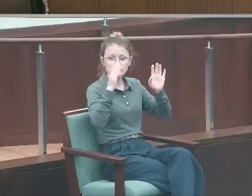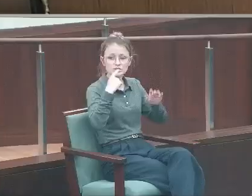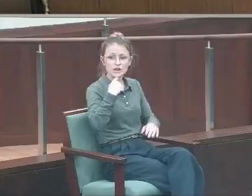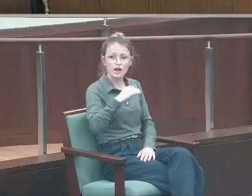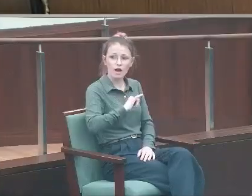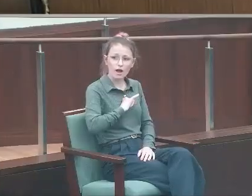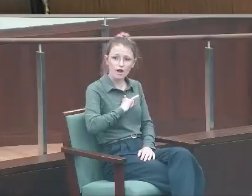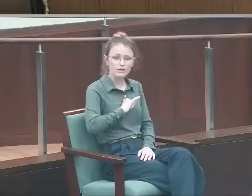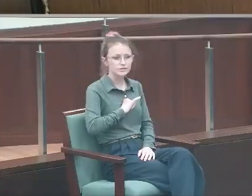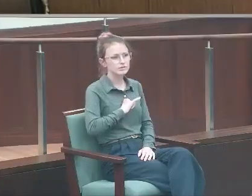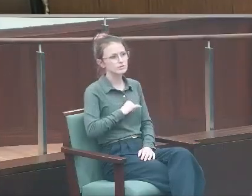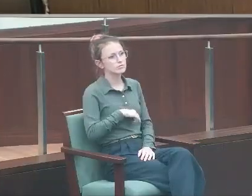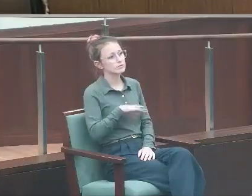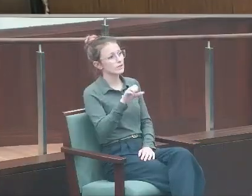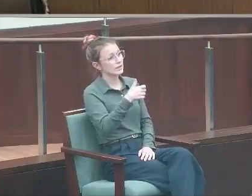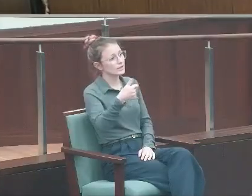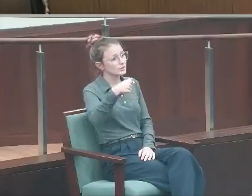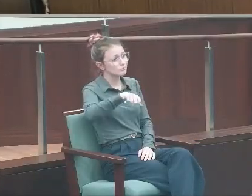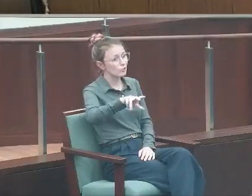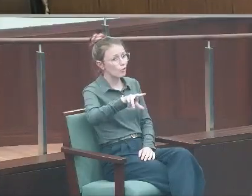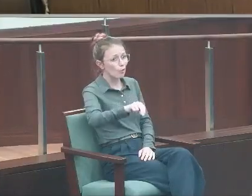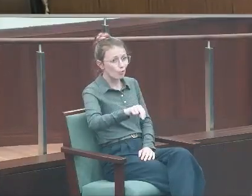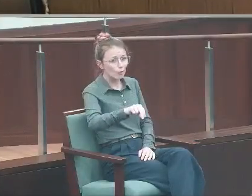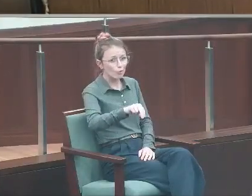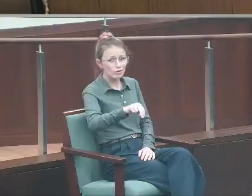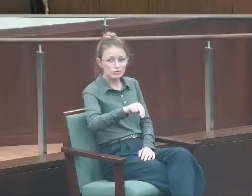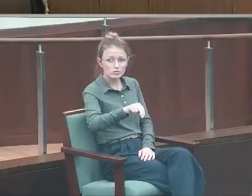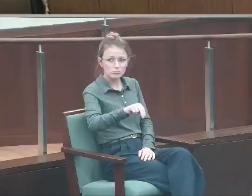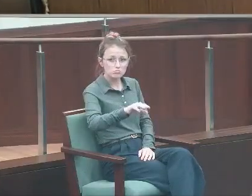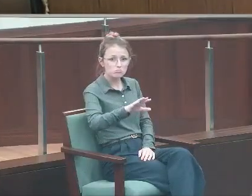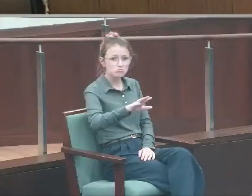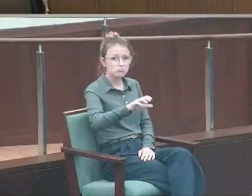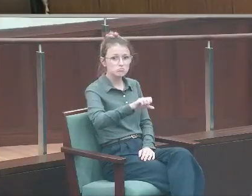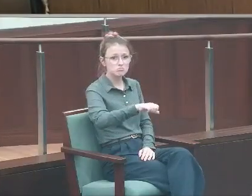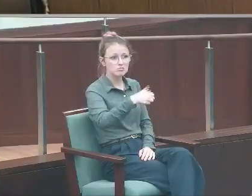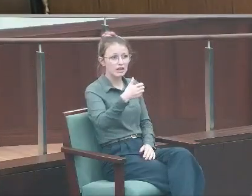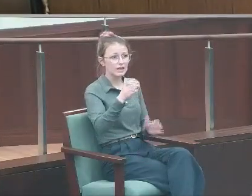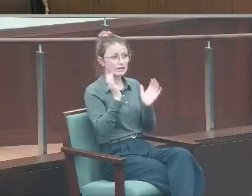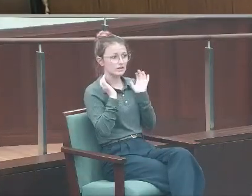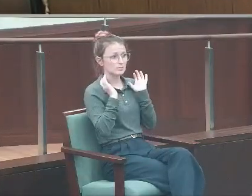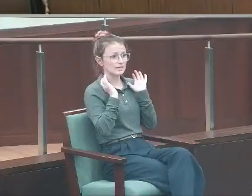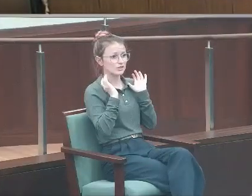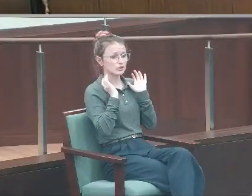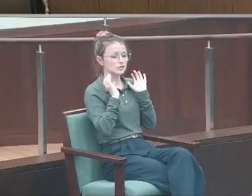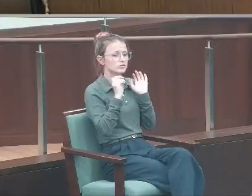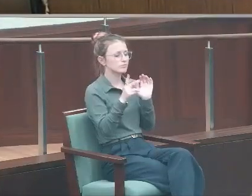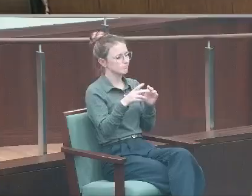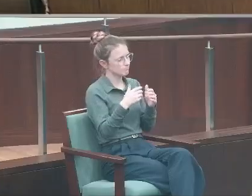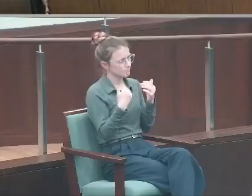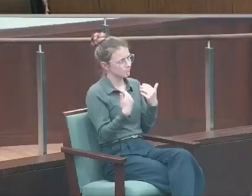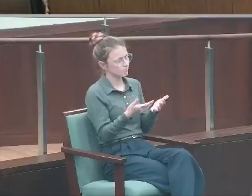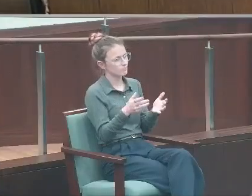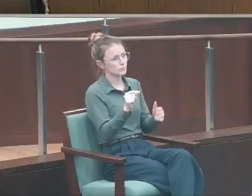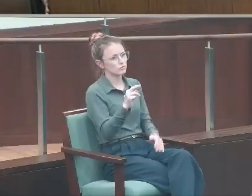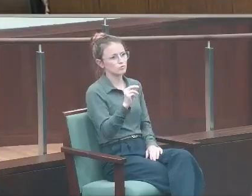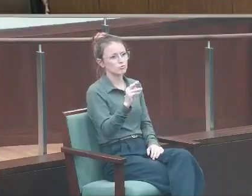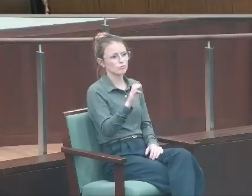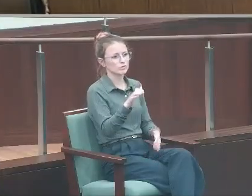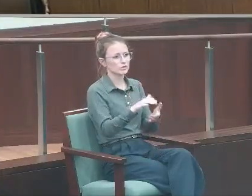aye. Aye. Any opposed? None. Any abstentions? With that, Ms. Trone,